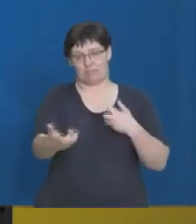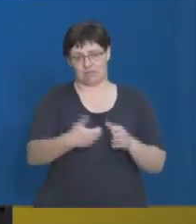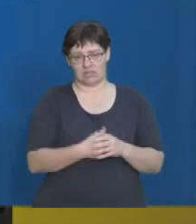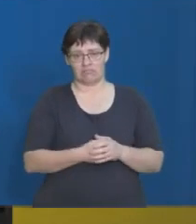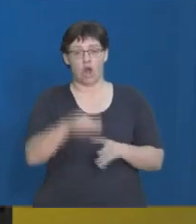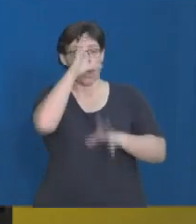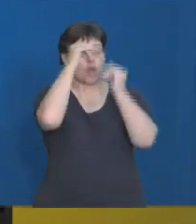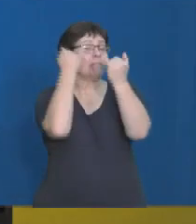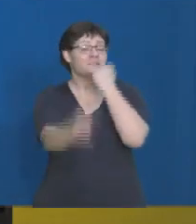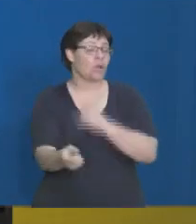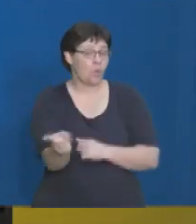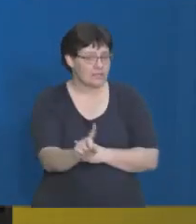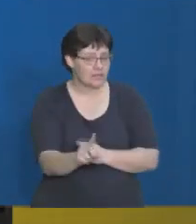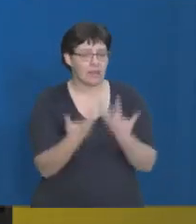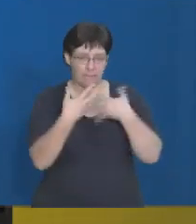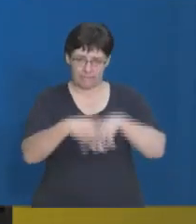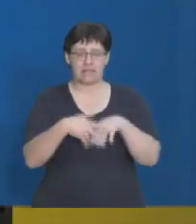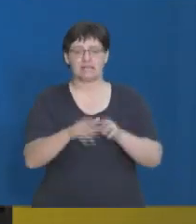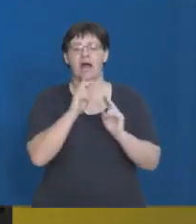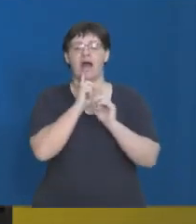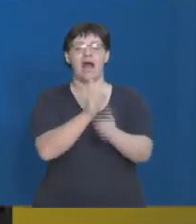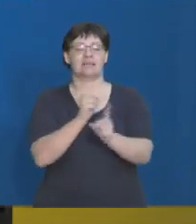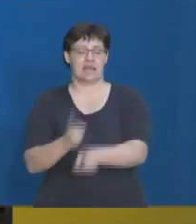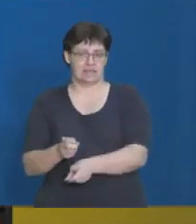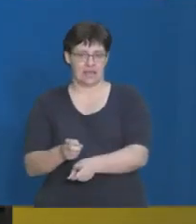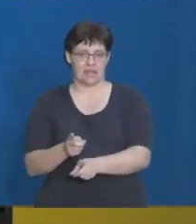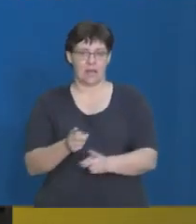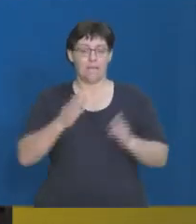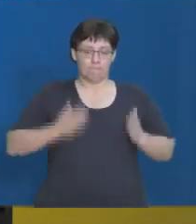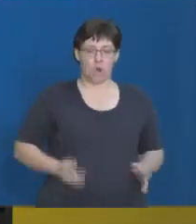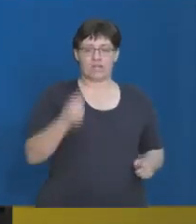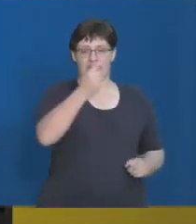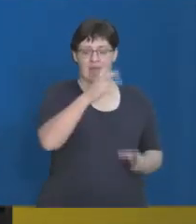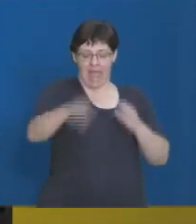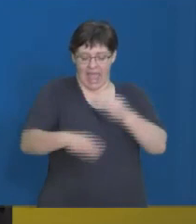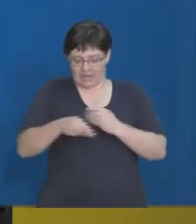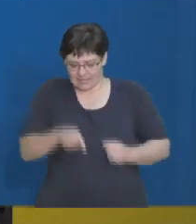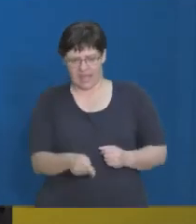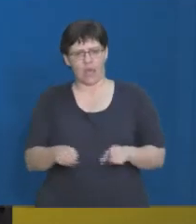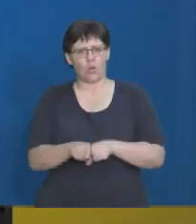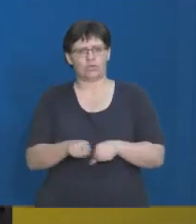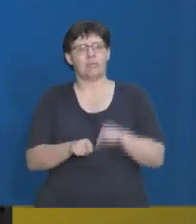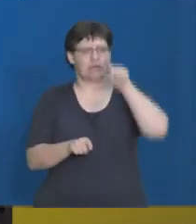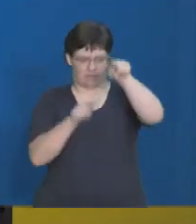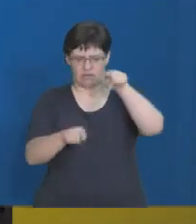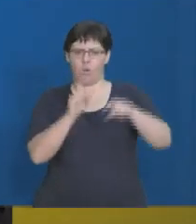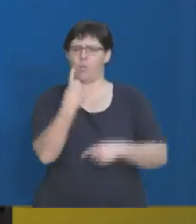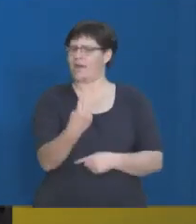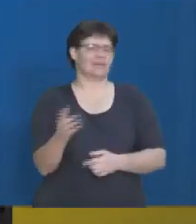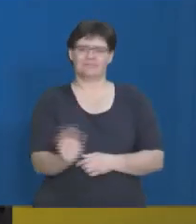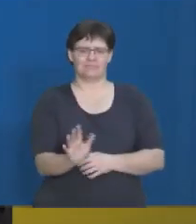Learners make the mistake of mixing and answering the main body and the additional part as one questions.